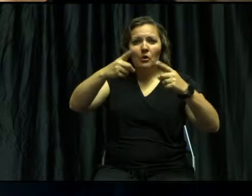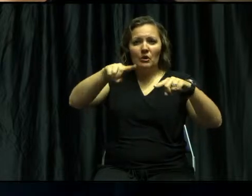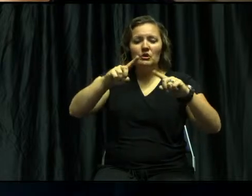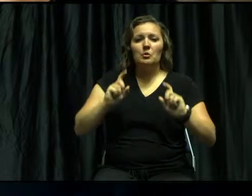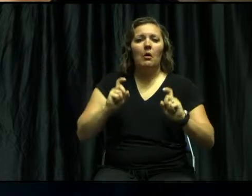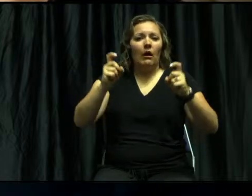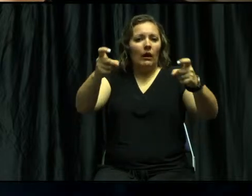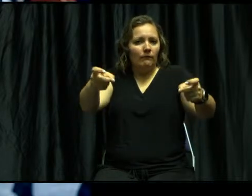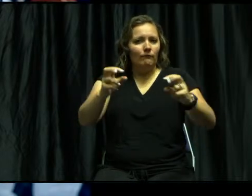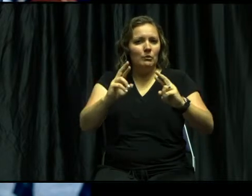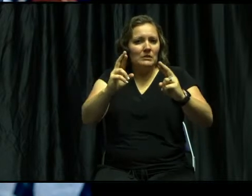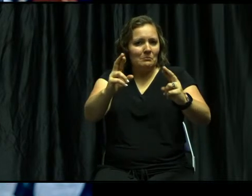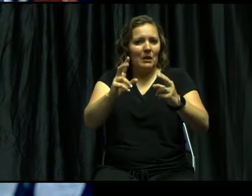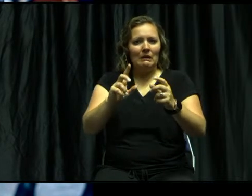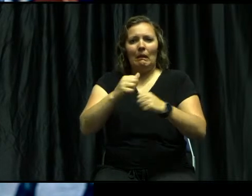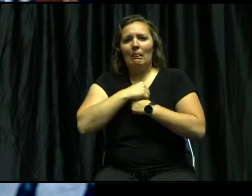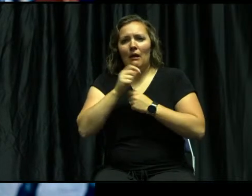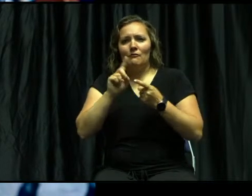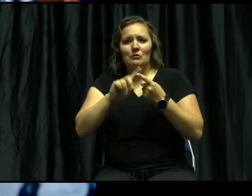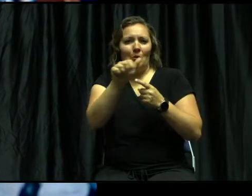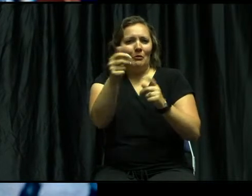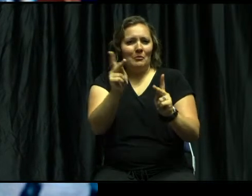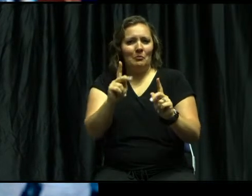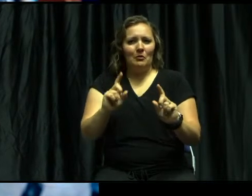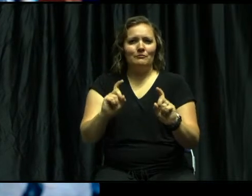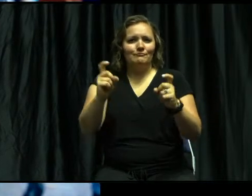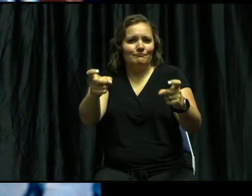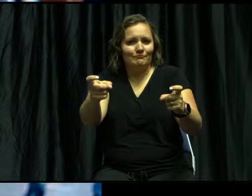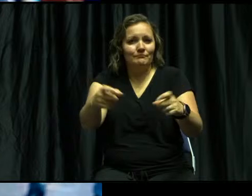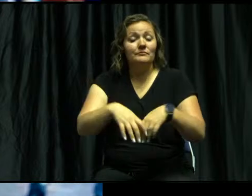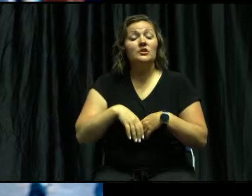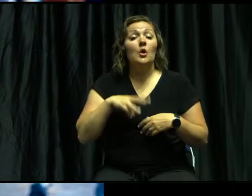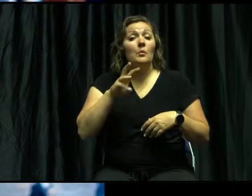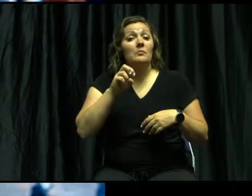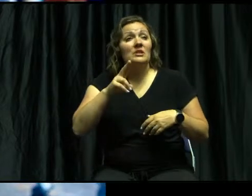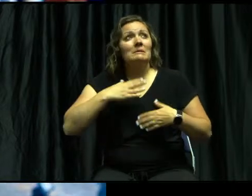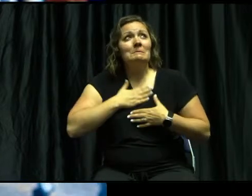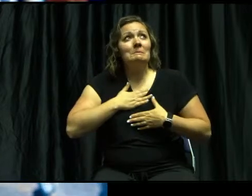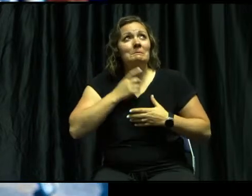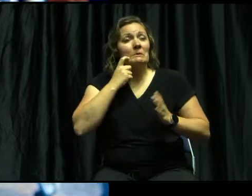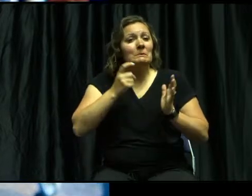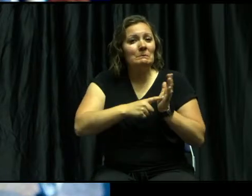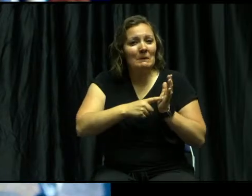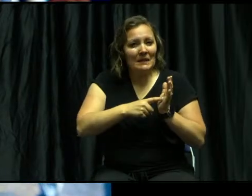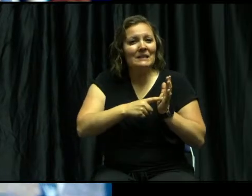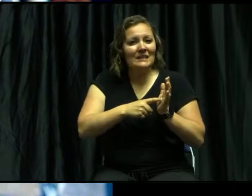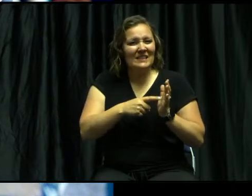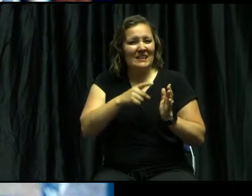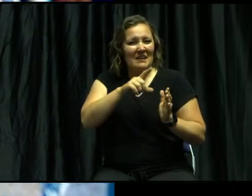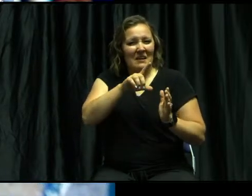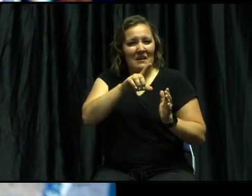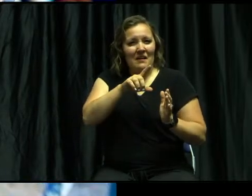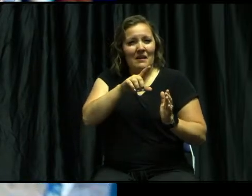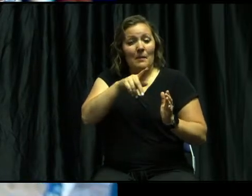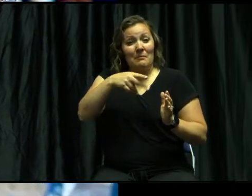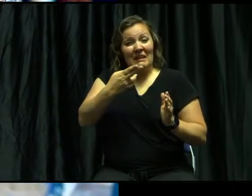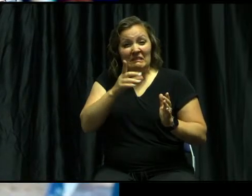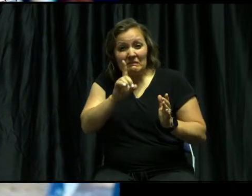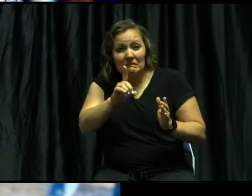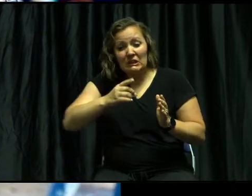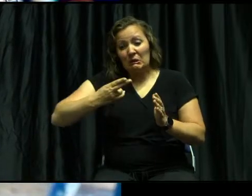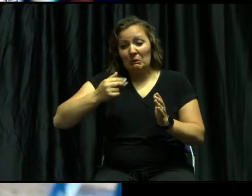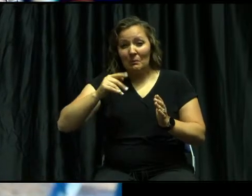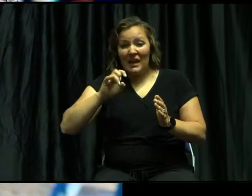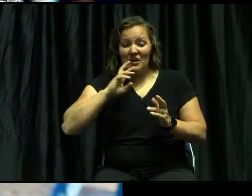respect and love to others. Weber State University is pleased to recognize Tau Papua with a Doctor of Humanities honorary